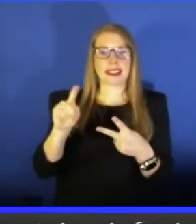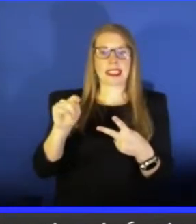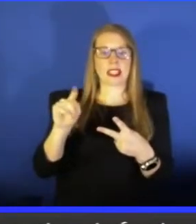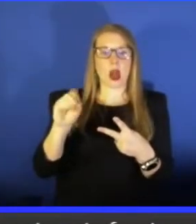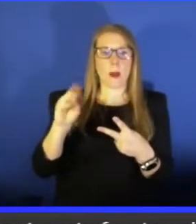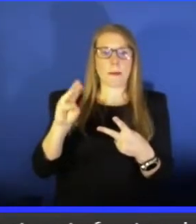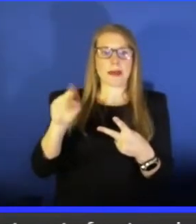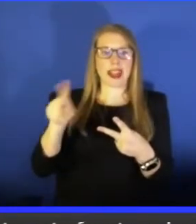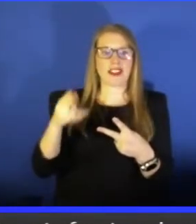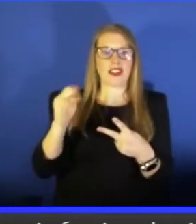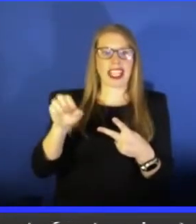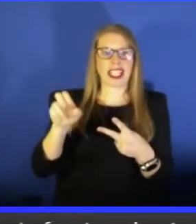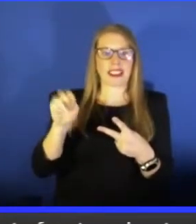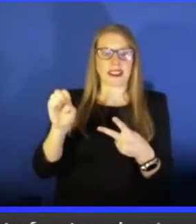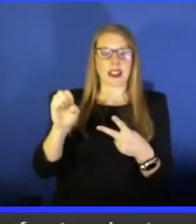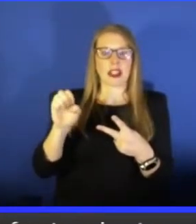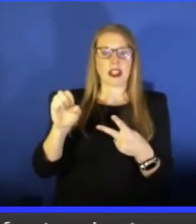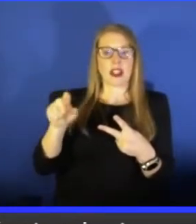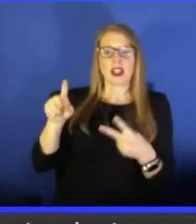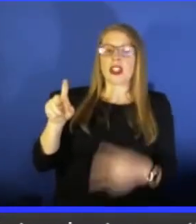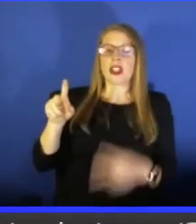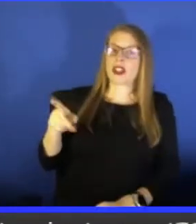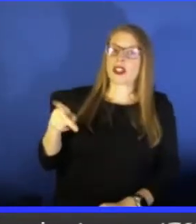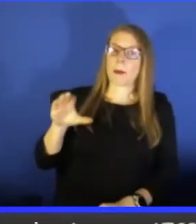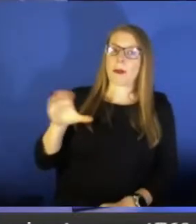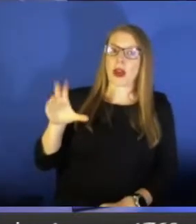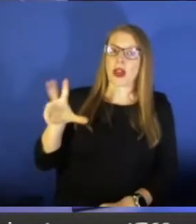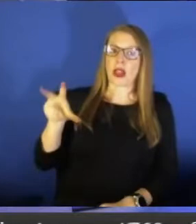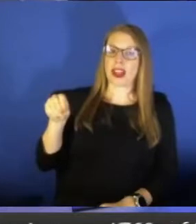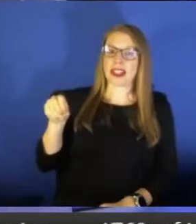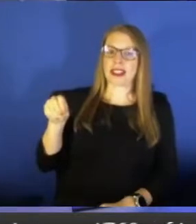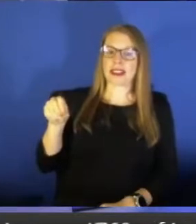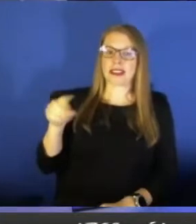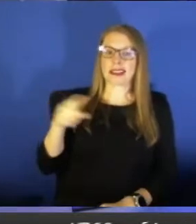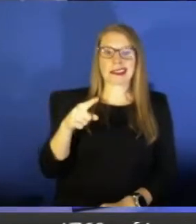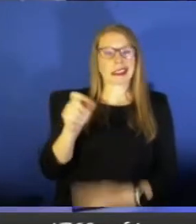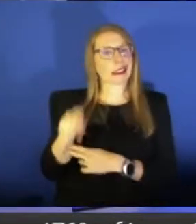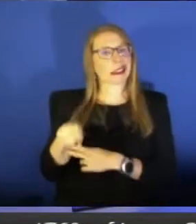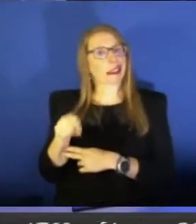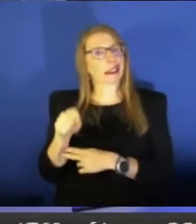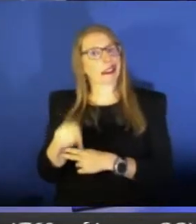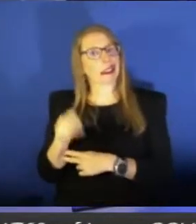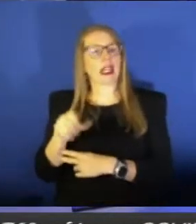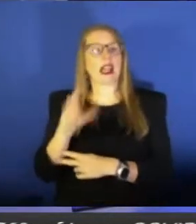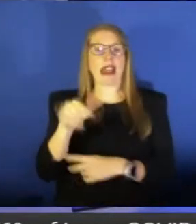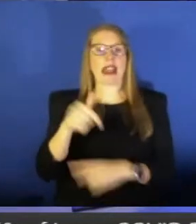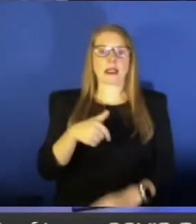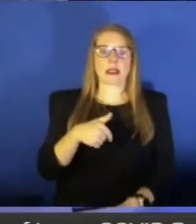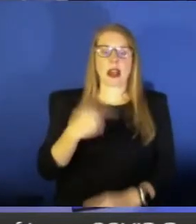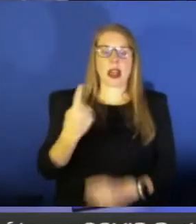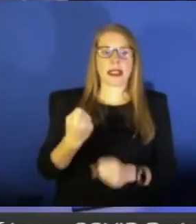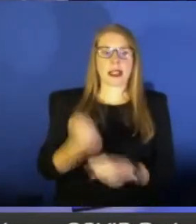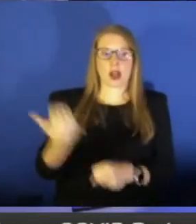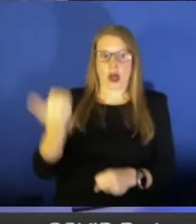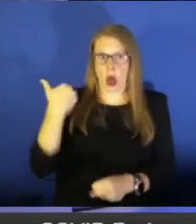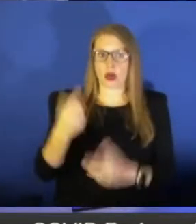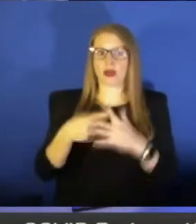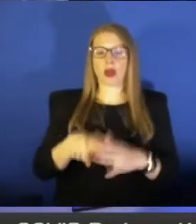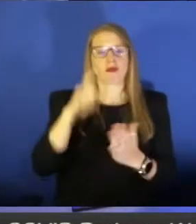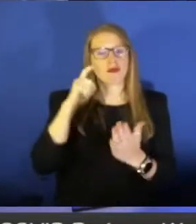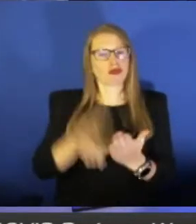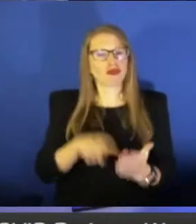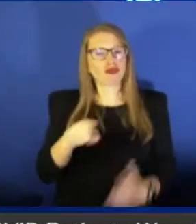There's patches, patients with long-term pain, like cancer patients. And then if you change the structure just a little bit, you have a